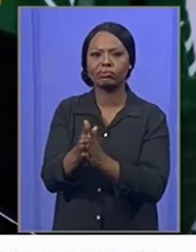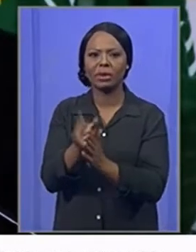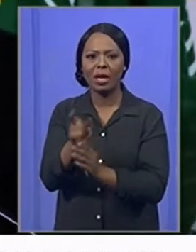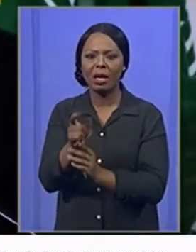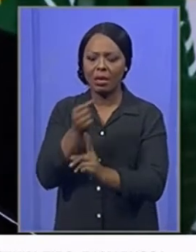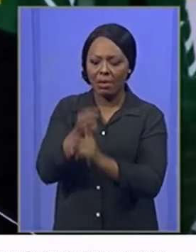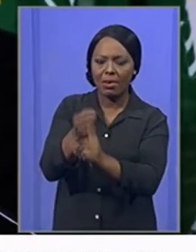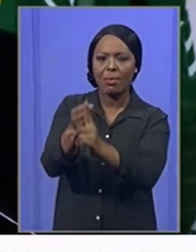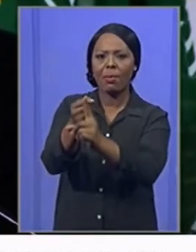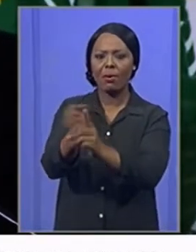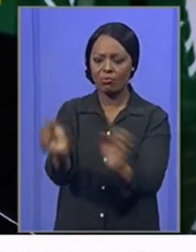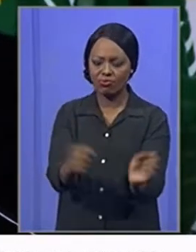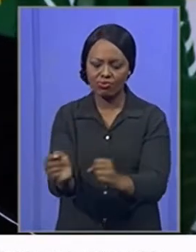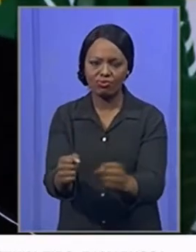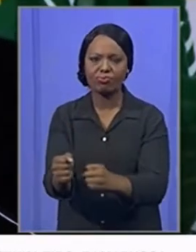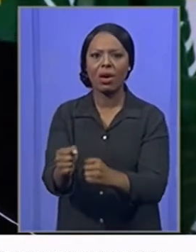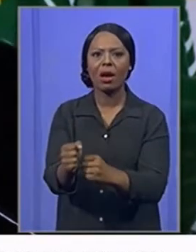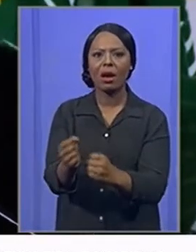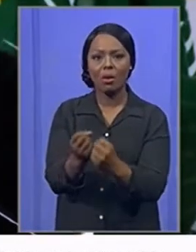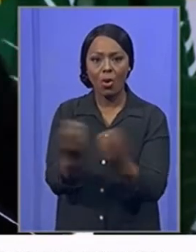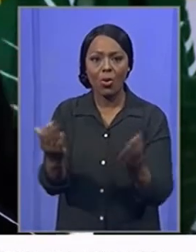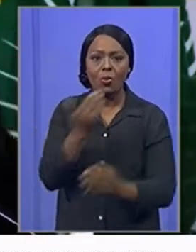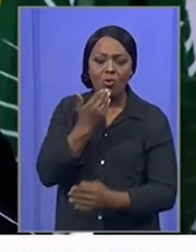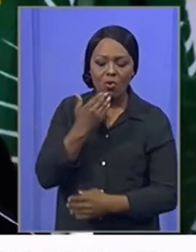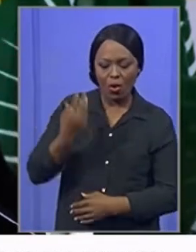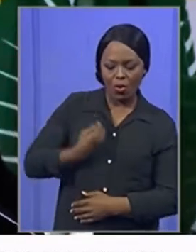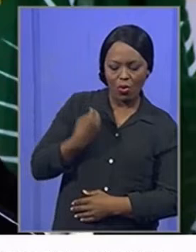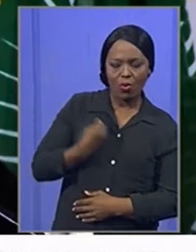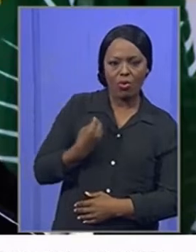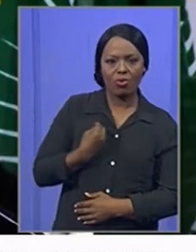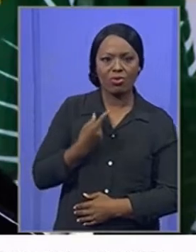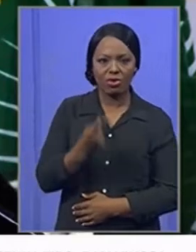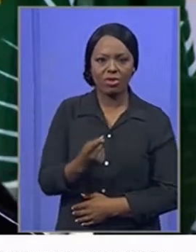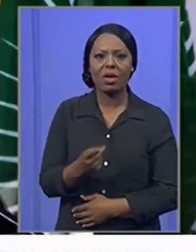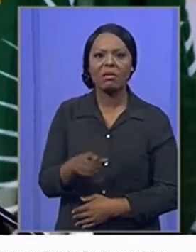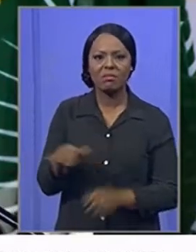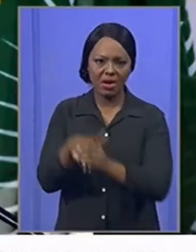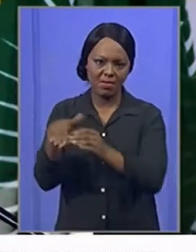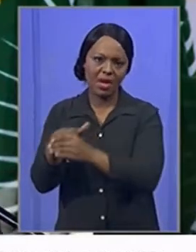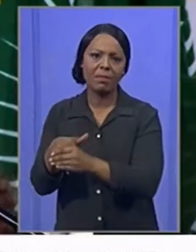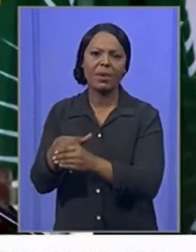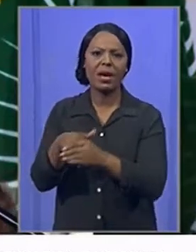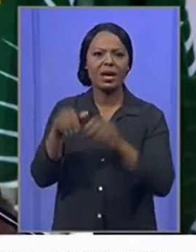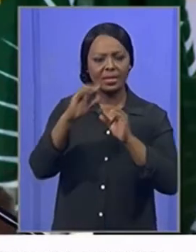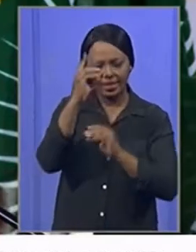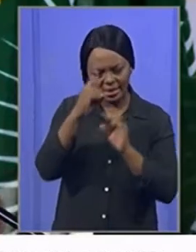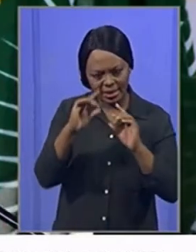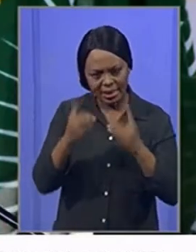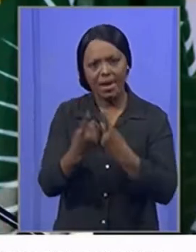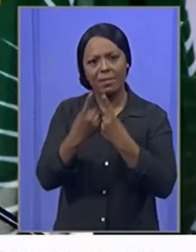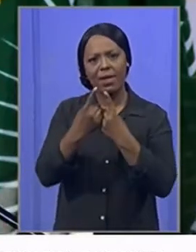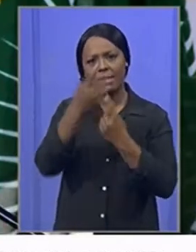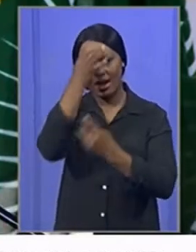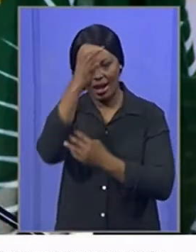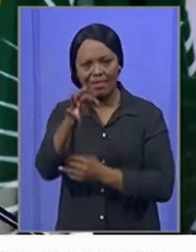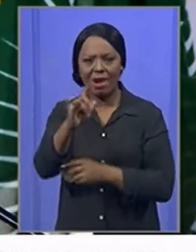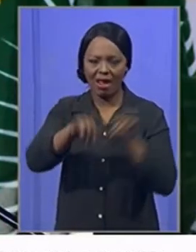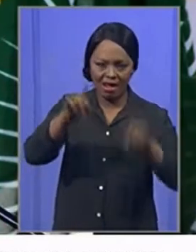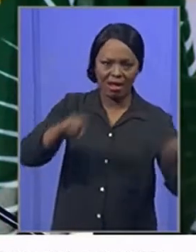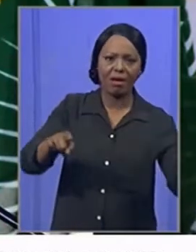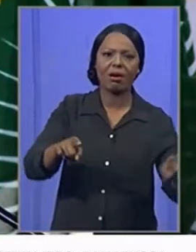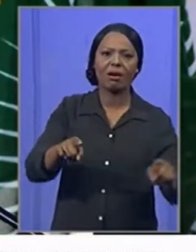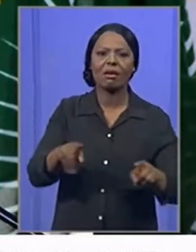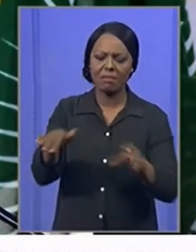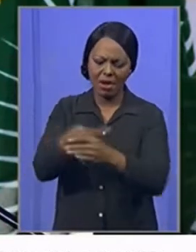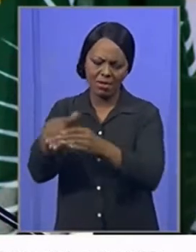and retention of youth in the public service. We want our young people to be